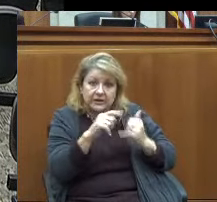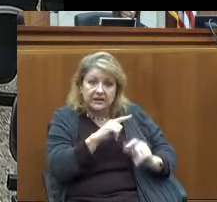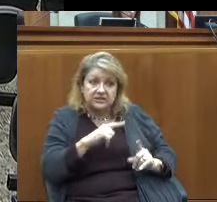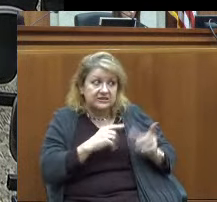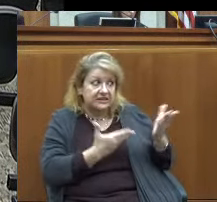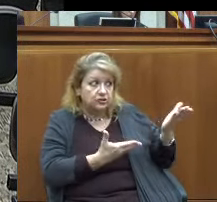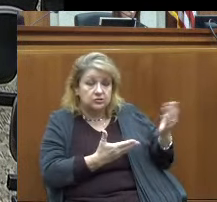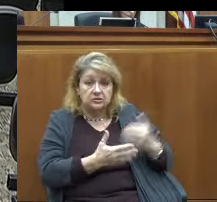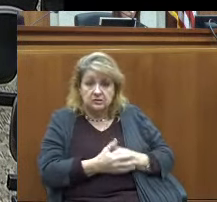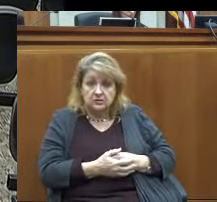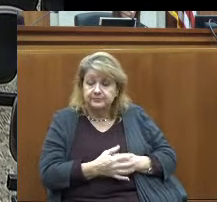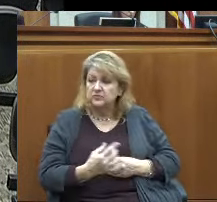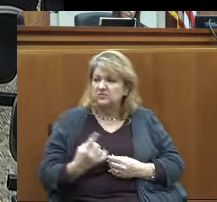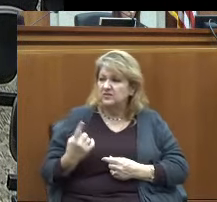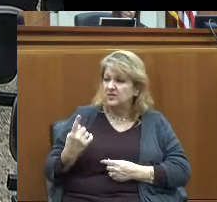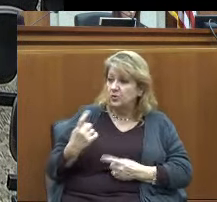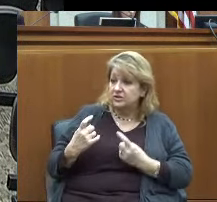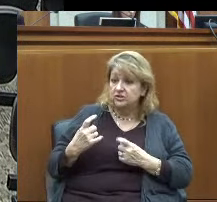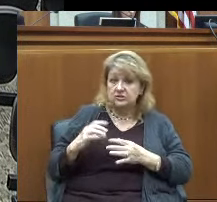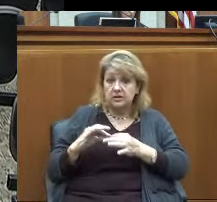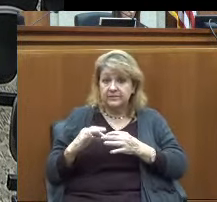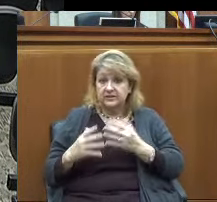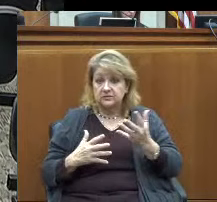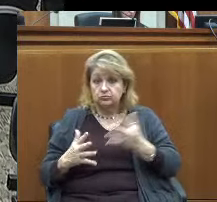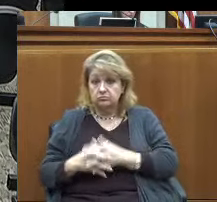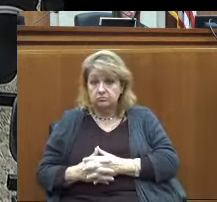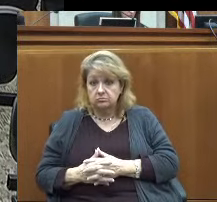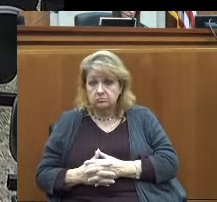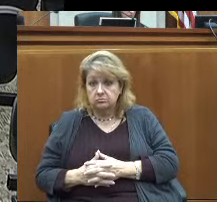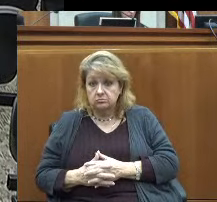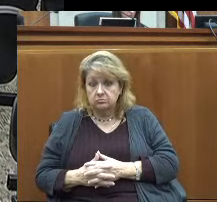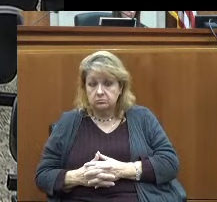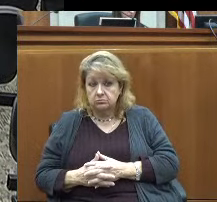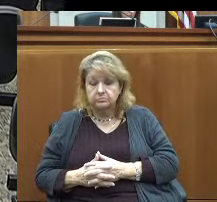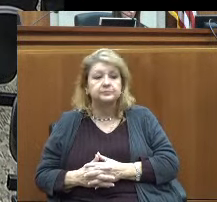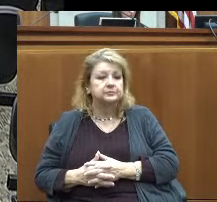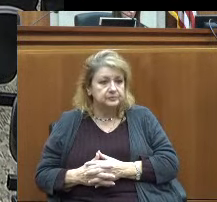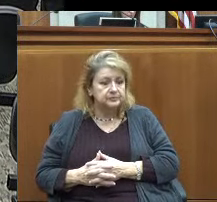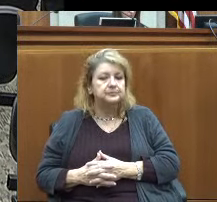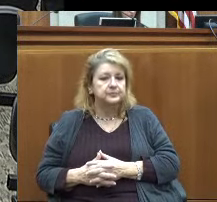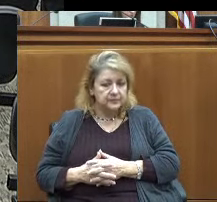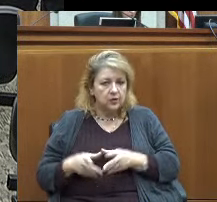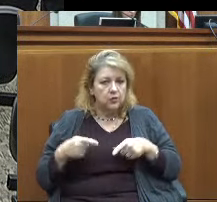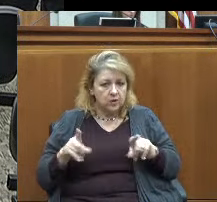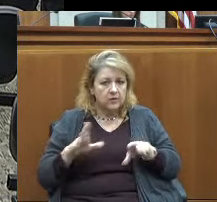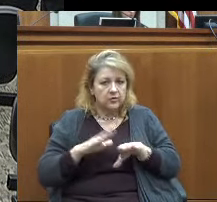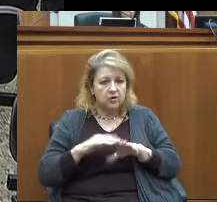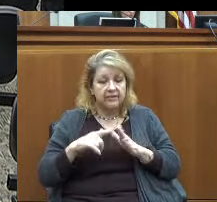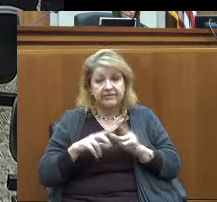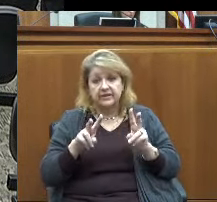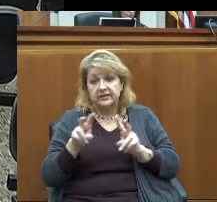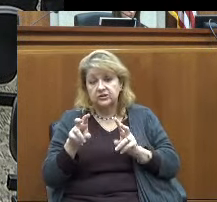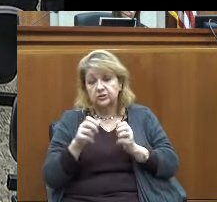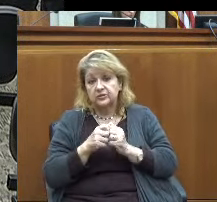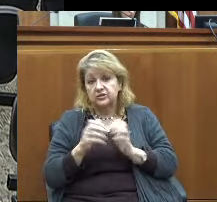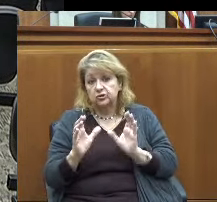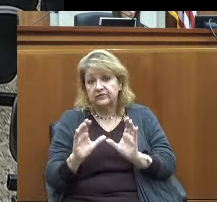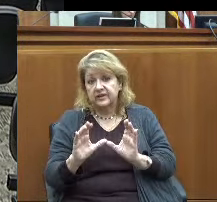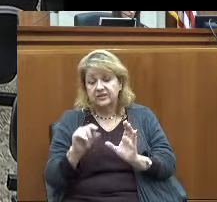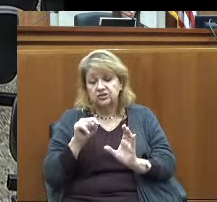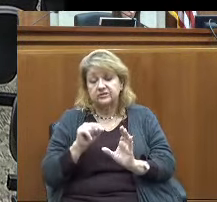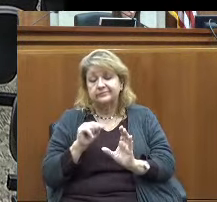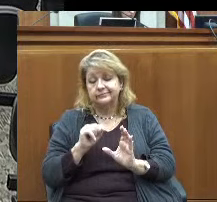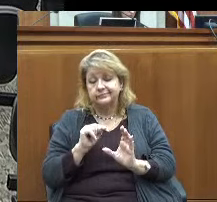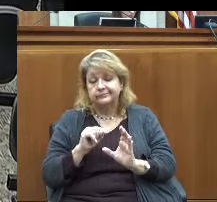Any other comments or questions? Yes, and so while we're on this issue of